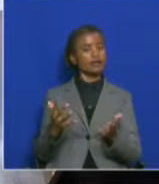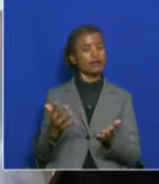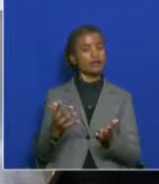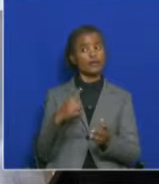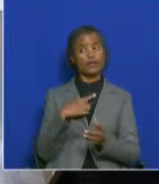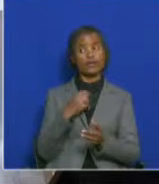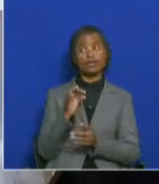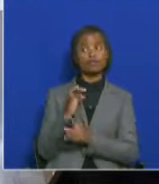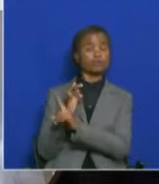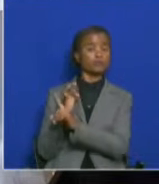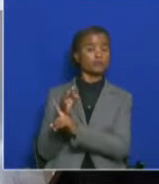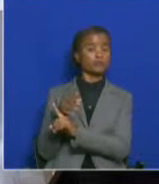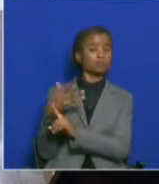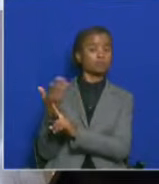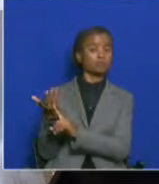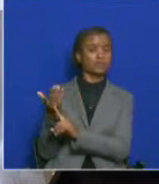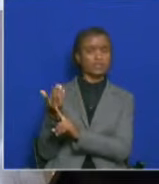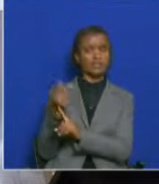would work?